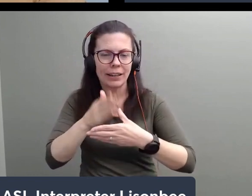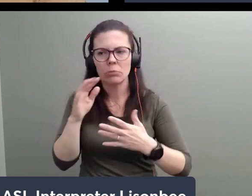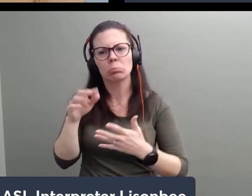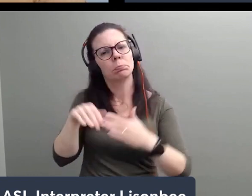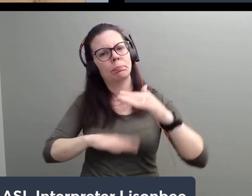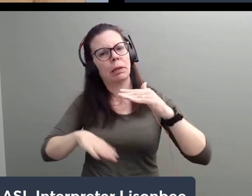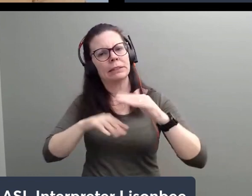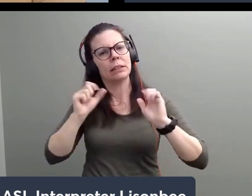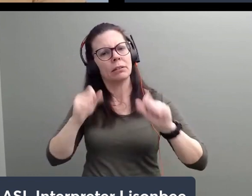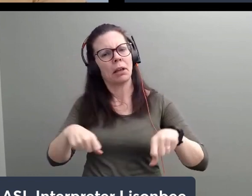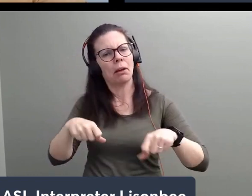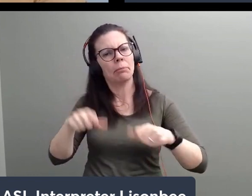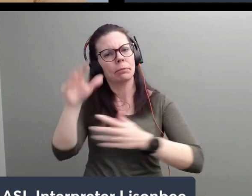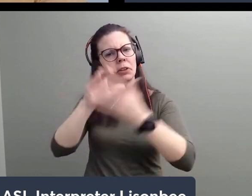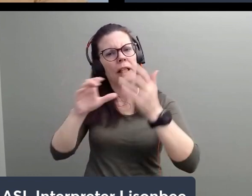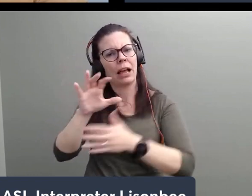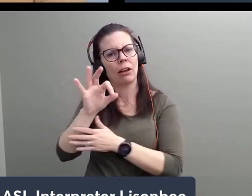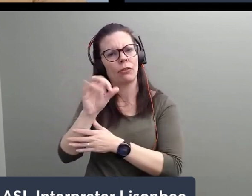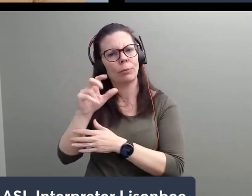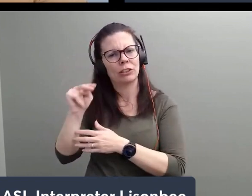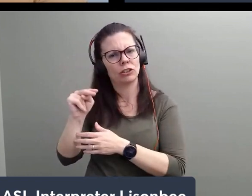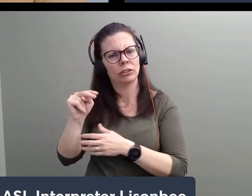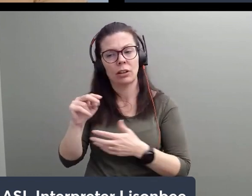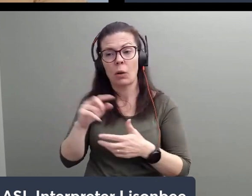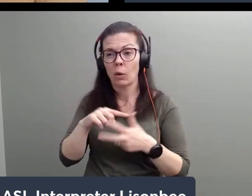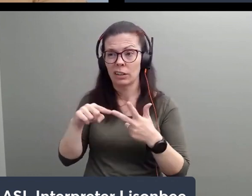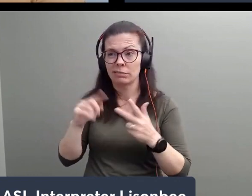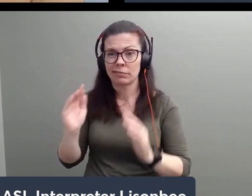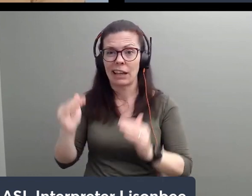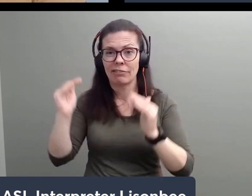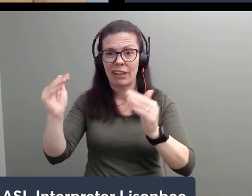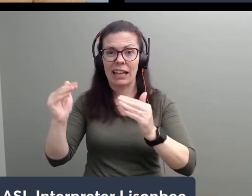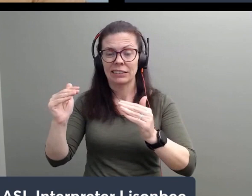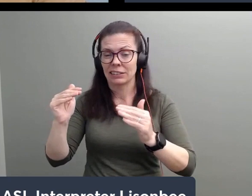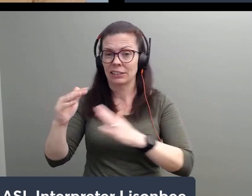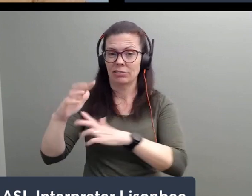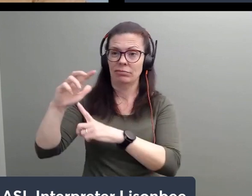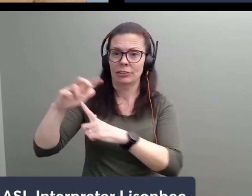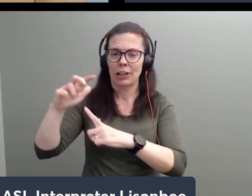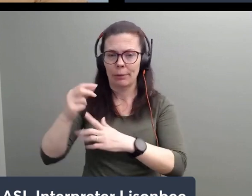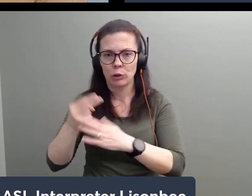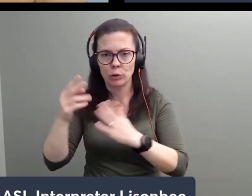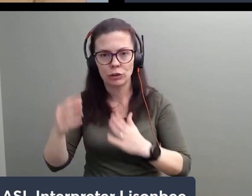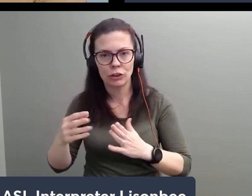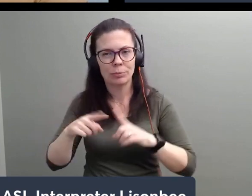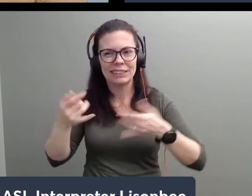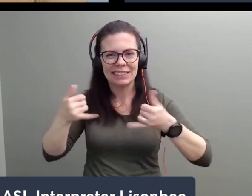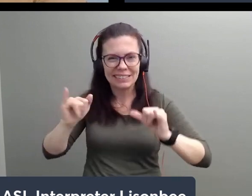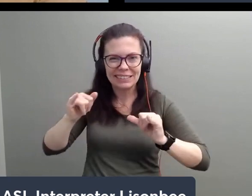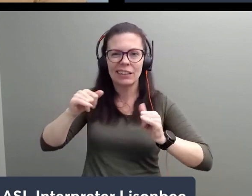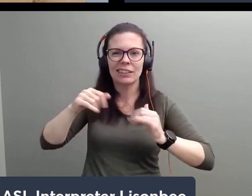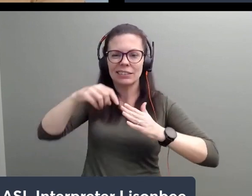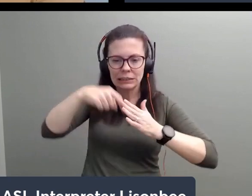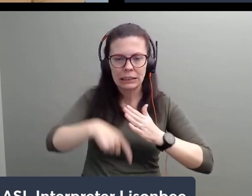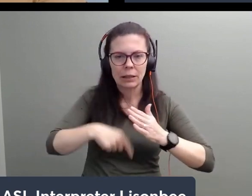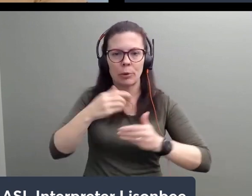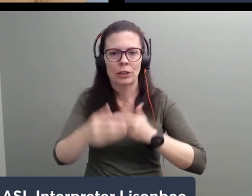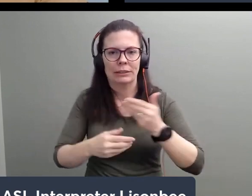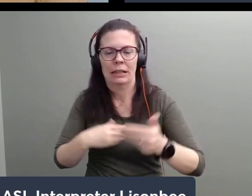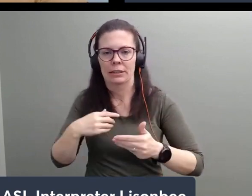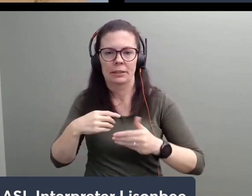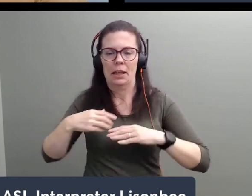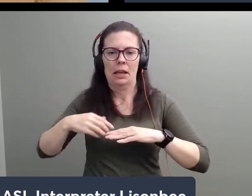with CloudFormation. Or I could even be an advanced user, but there's just some deep stuff and process that I don't know about